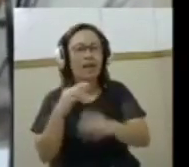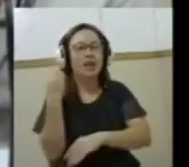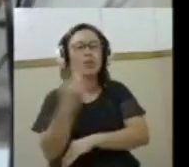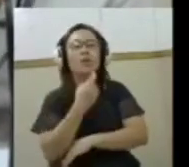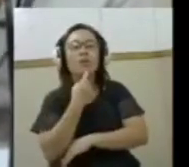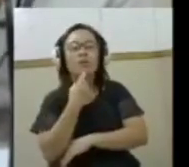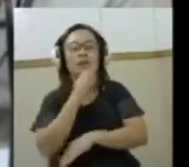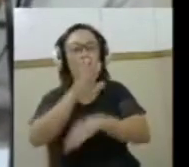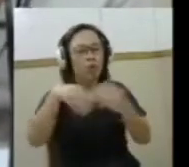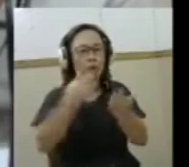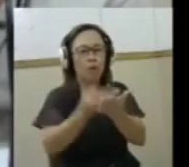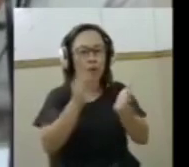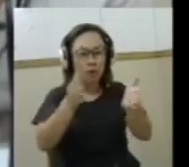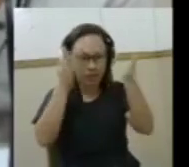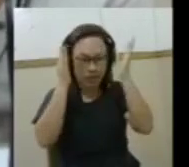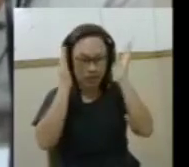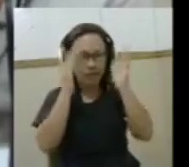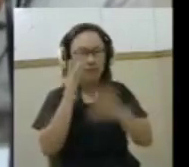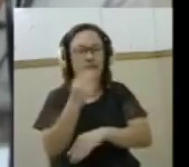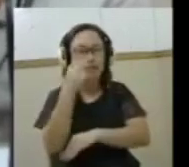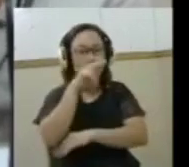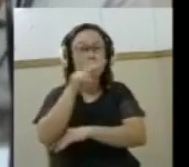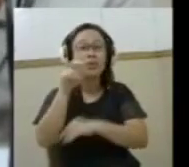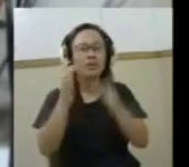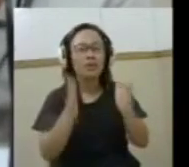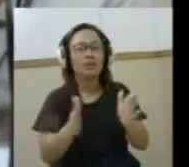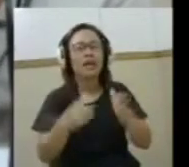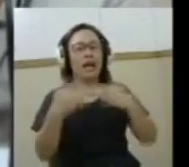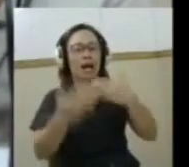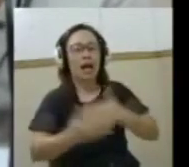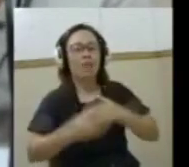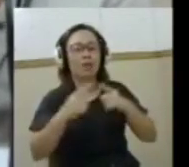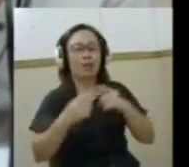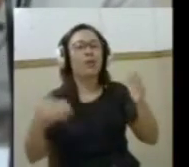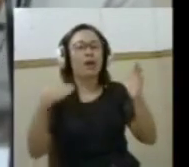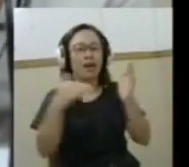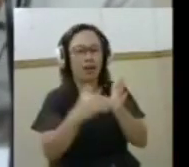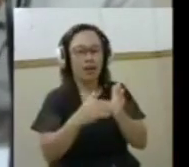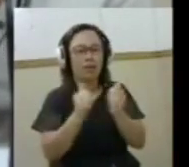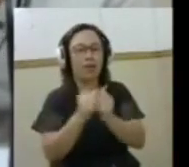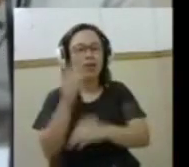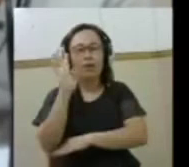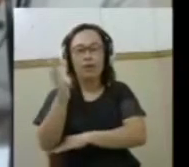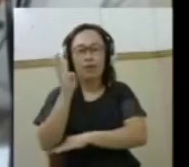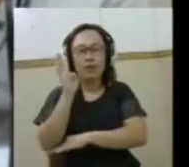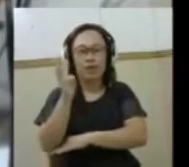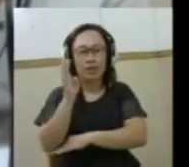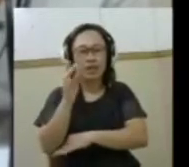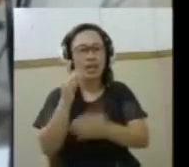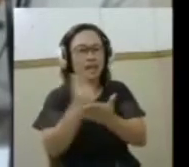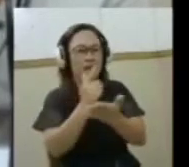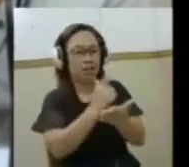lot, dear listeners and viewers. We are happy to be with you once again on this 40-minute radio program for grade